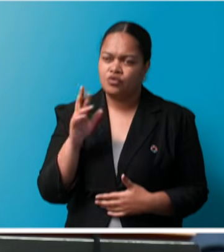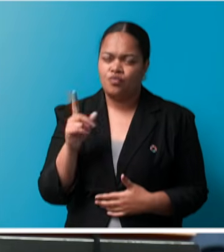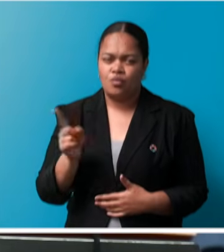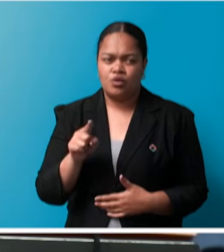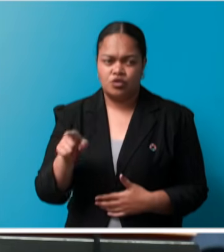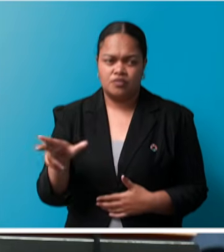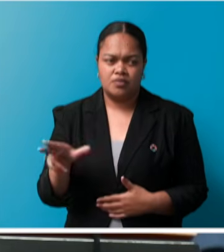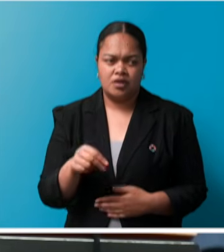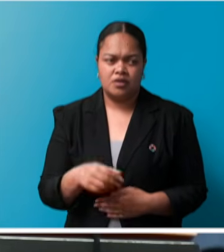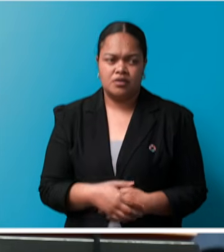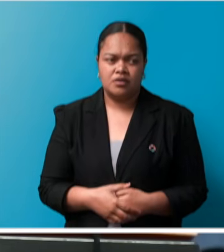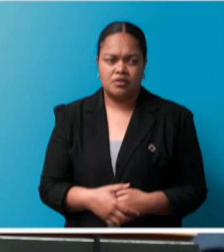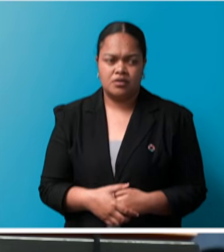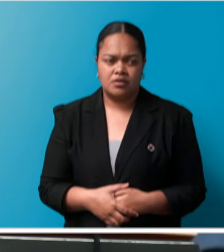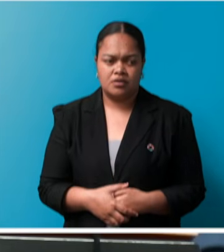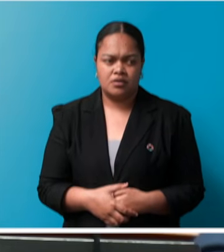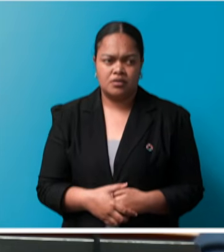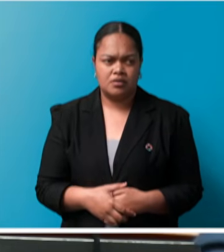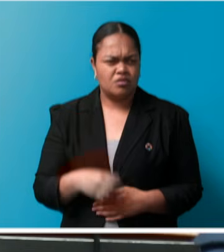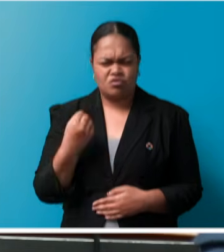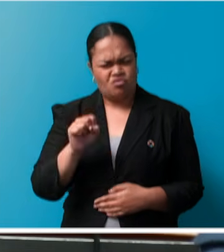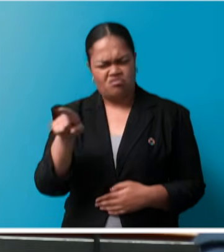No? Nobody could even see all that.